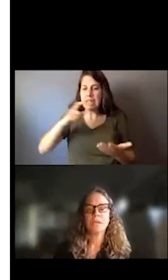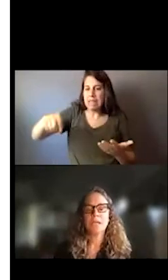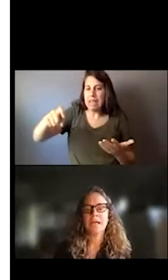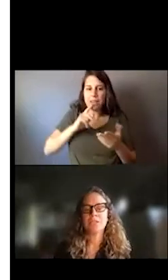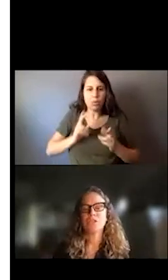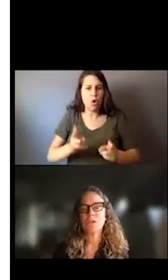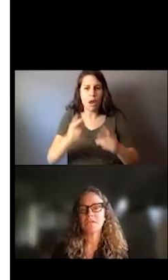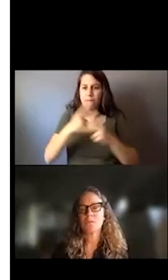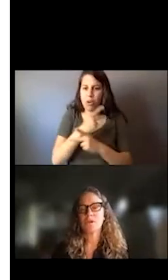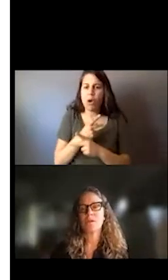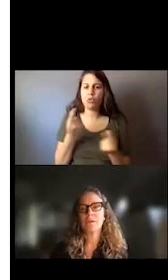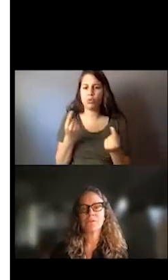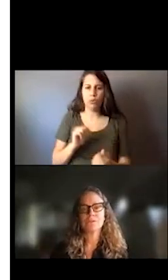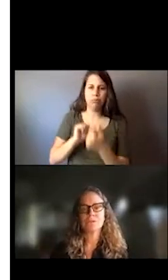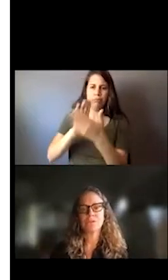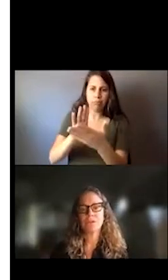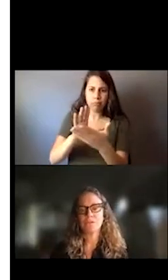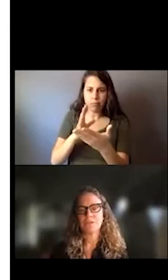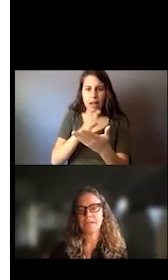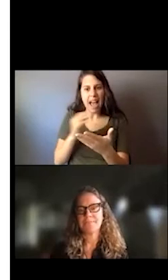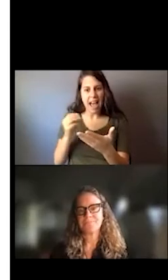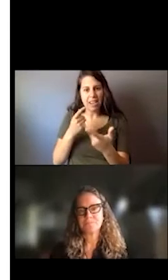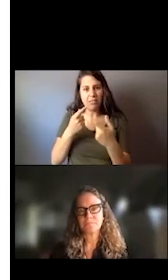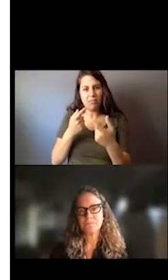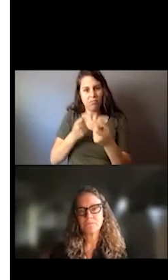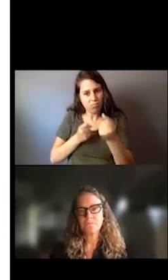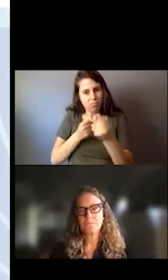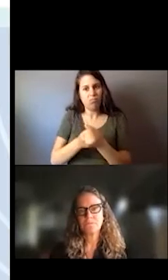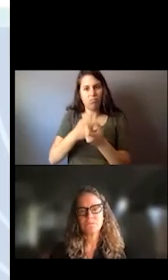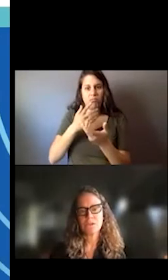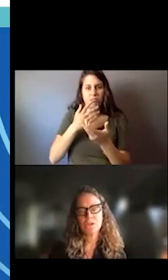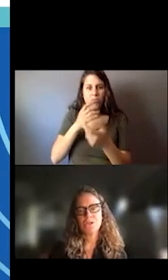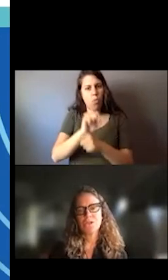to do to strengthen work around social adversity.